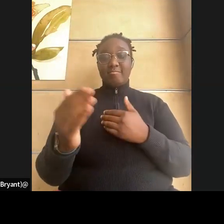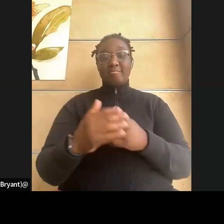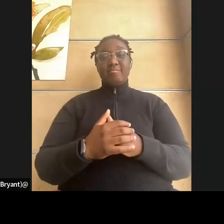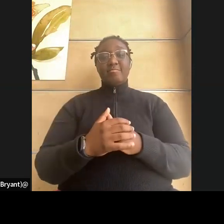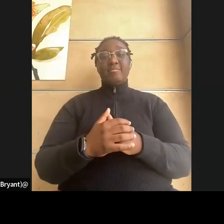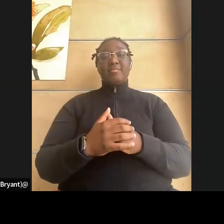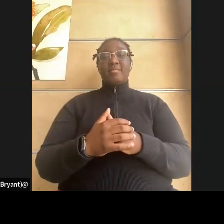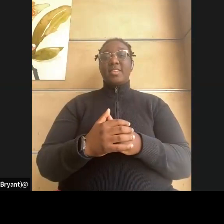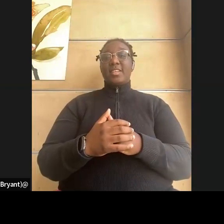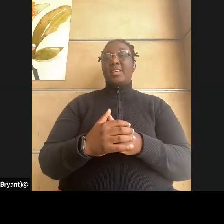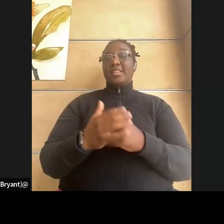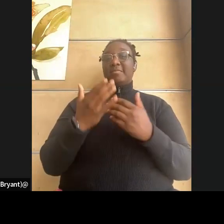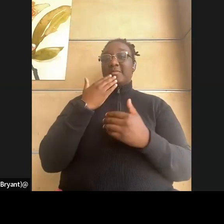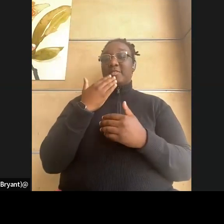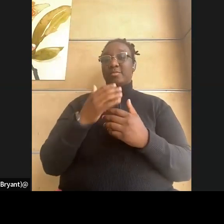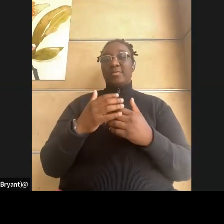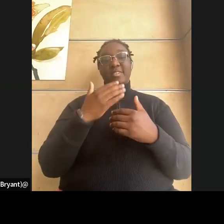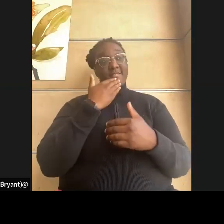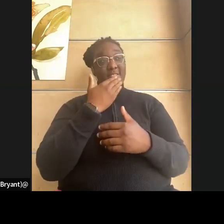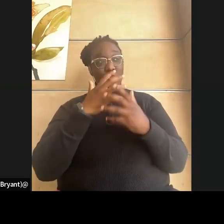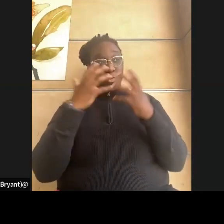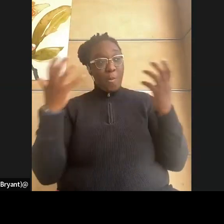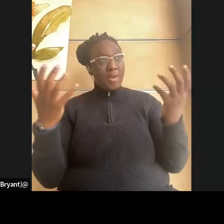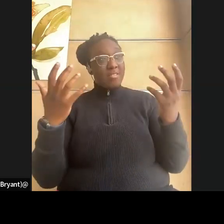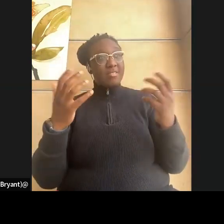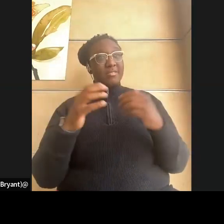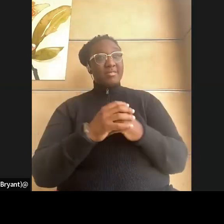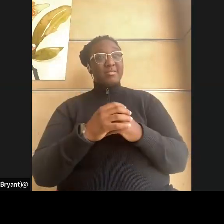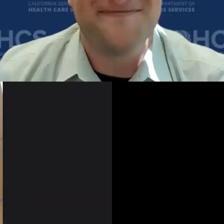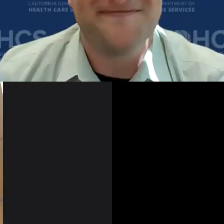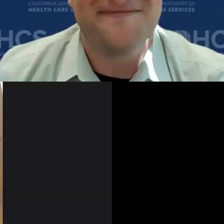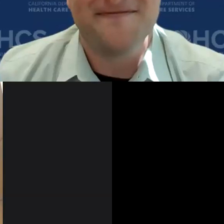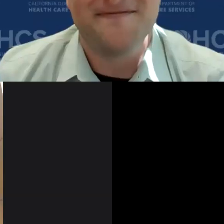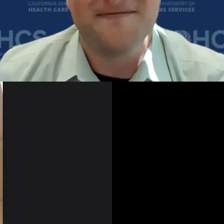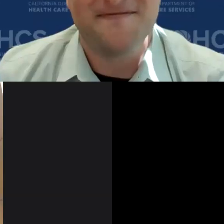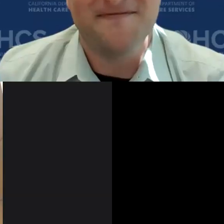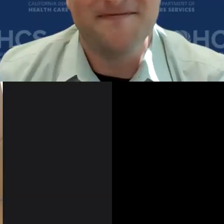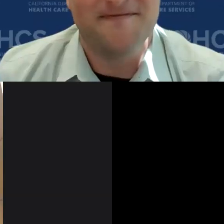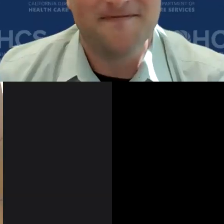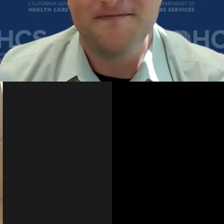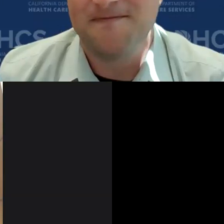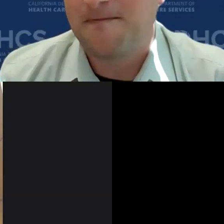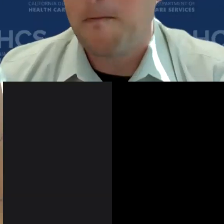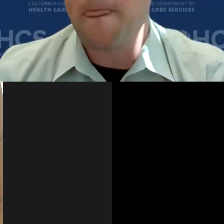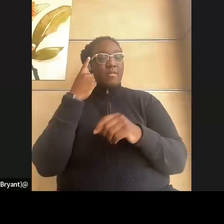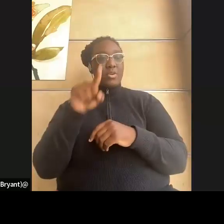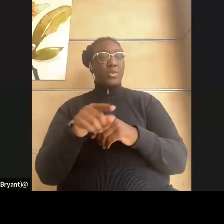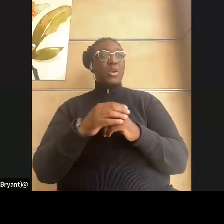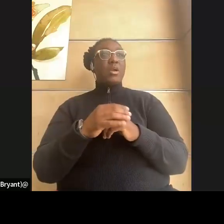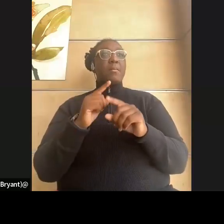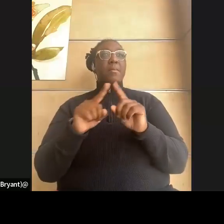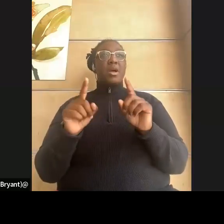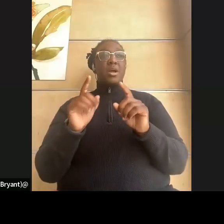Thank you so much, Michael. I think the group here will definitely have more questions for you, but building on to what you and Elena has